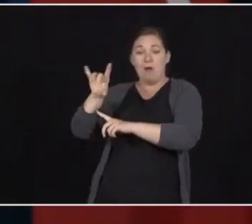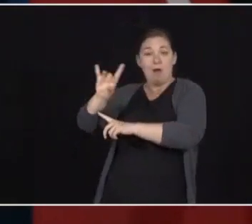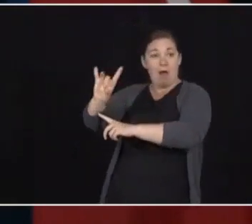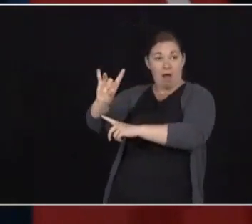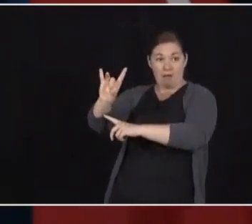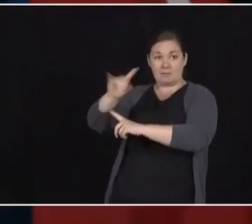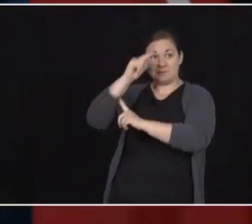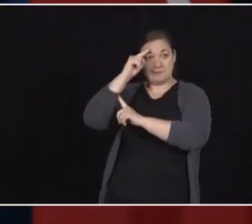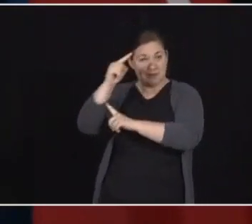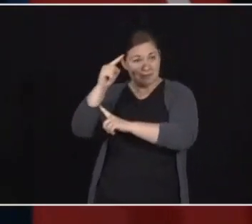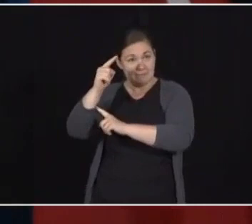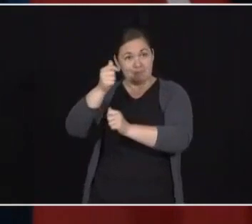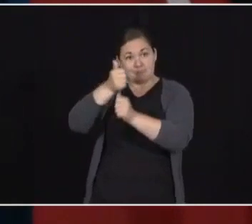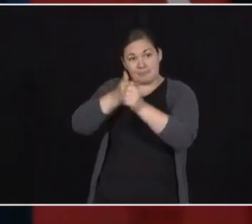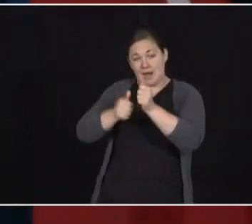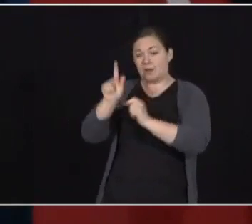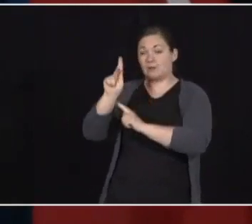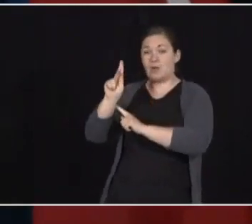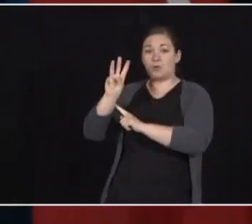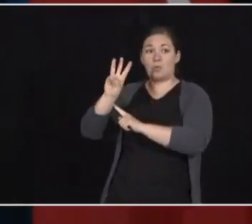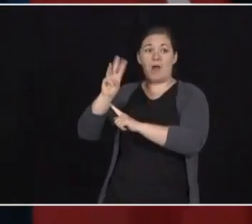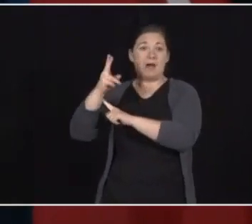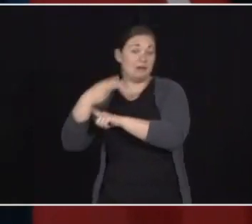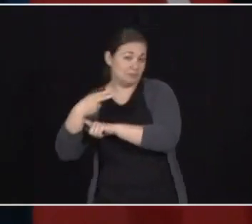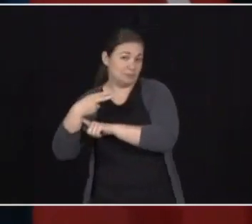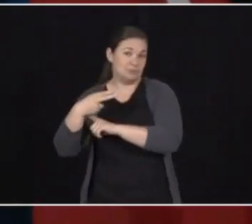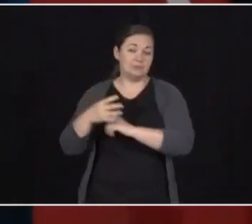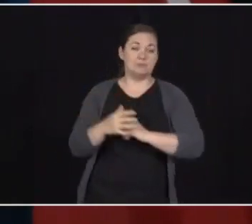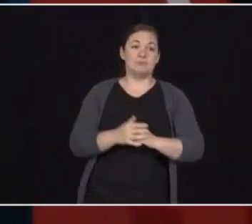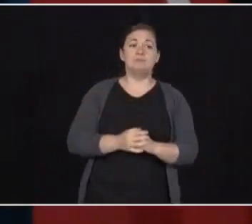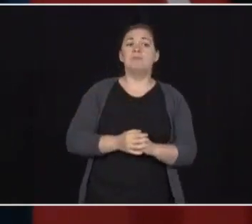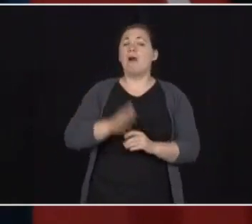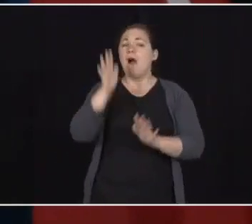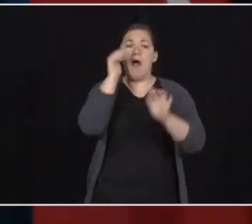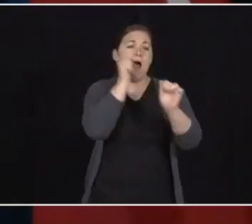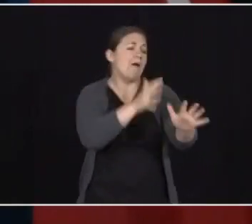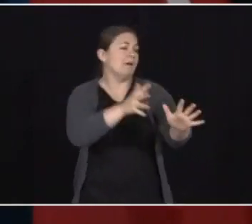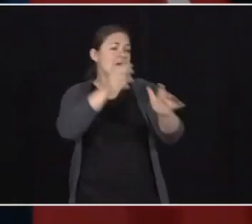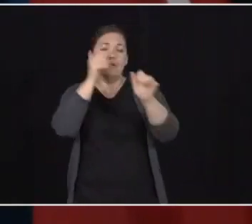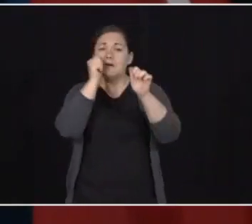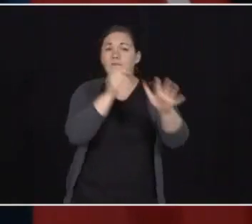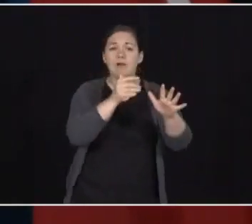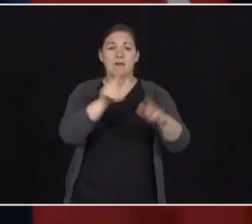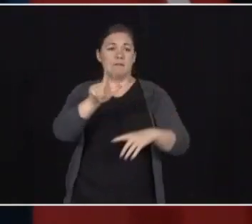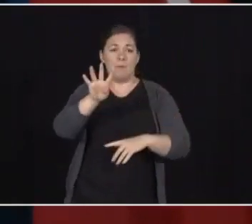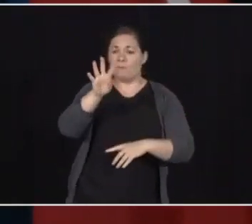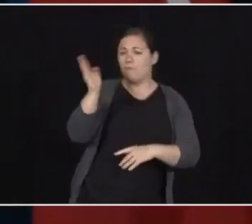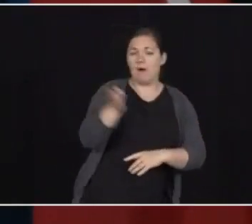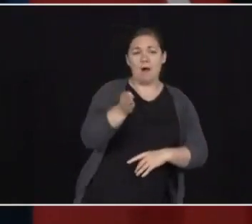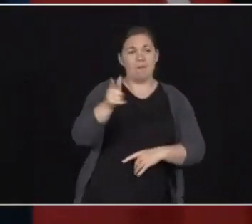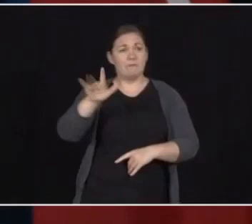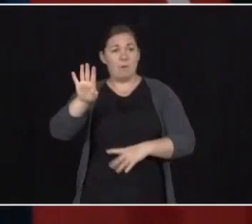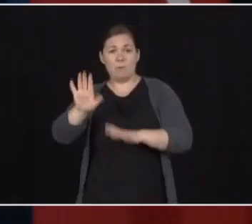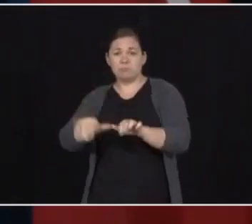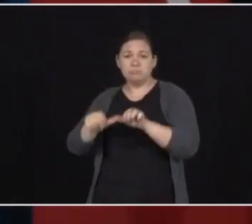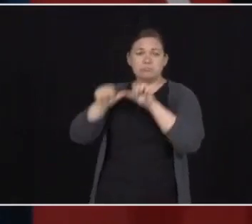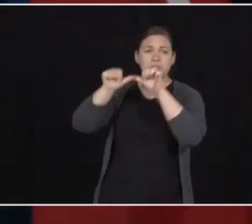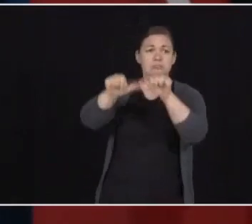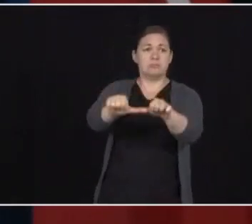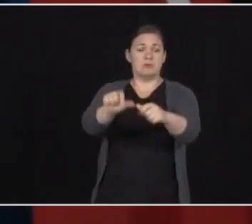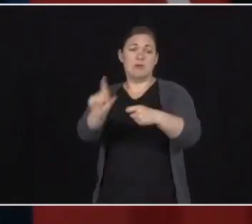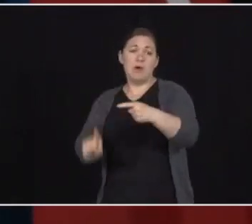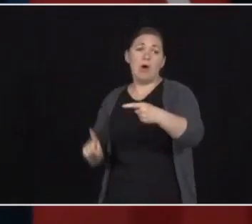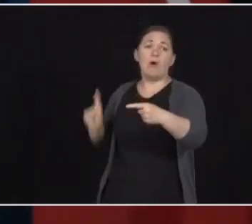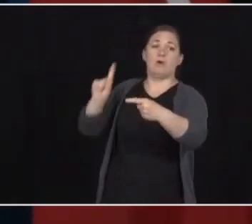day, 7 days a week. This rate will remain in effect until October 31st. The